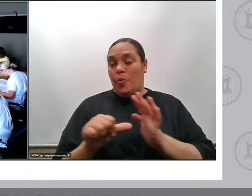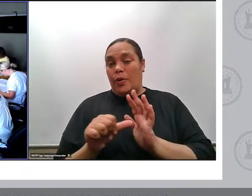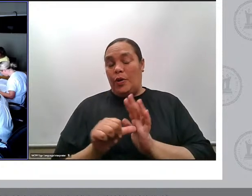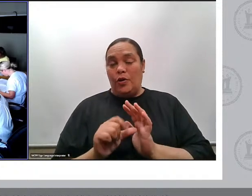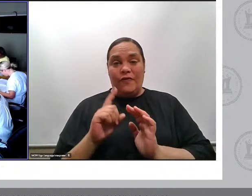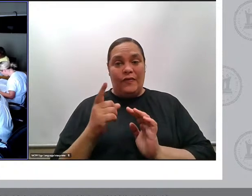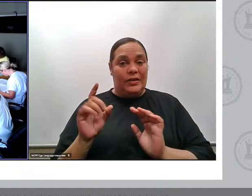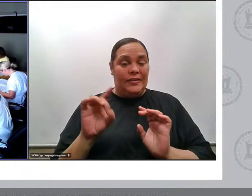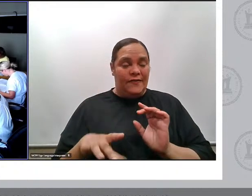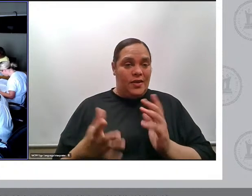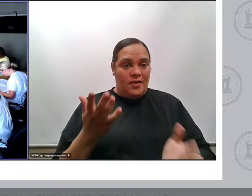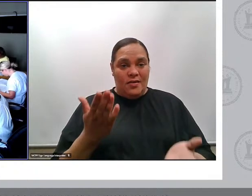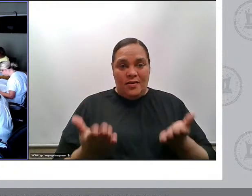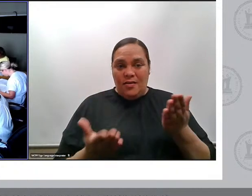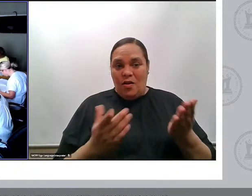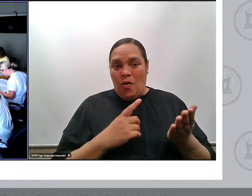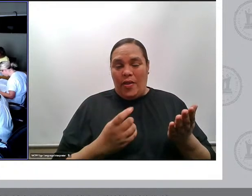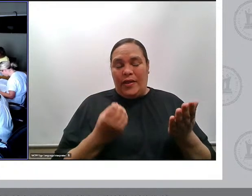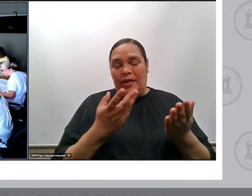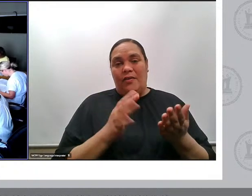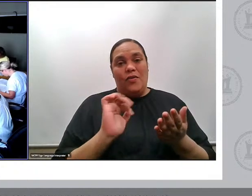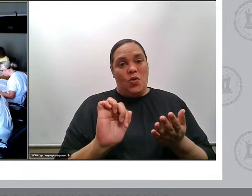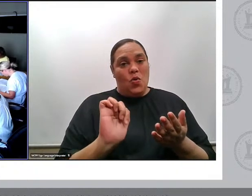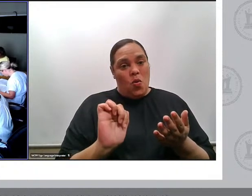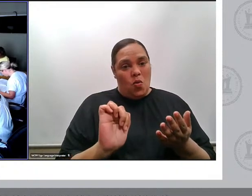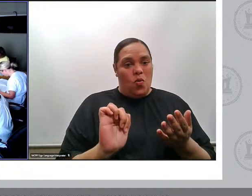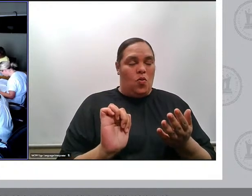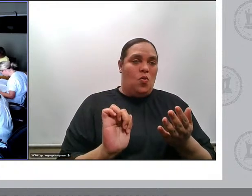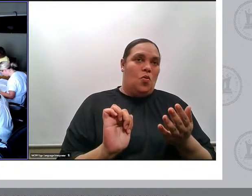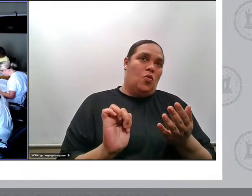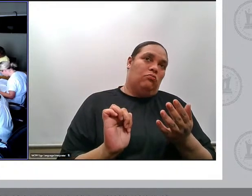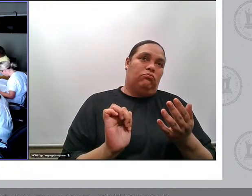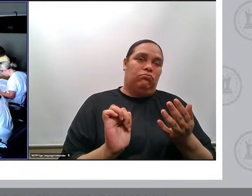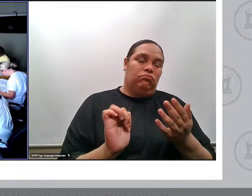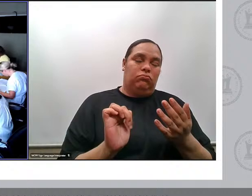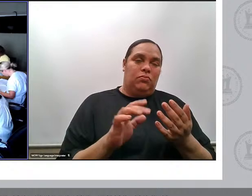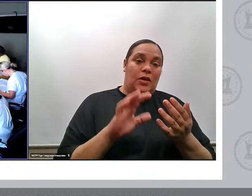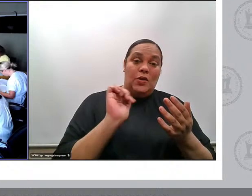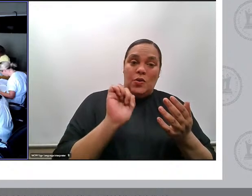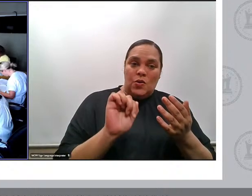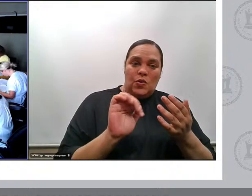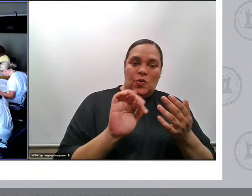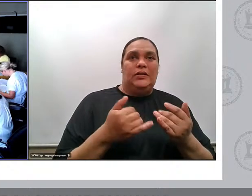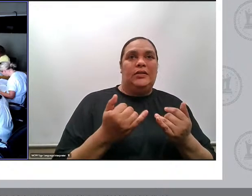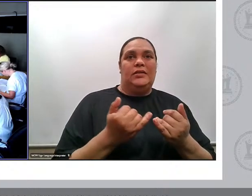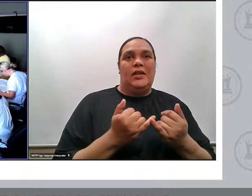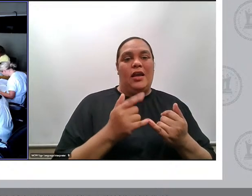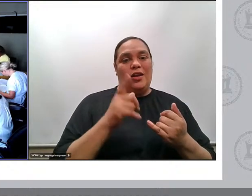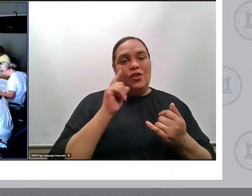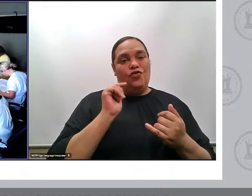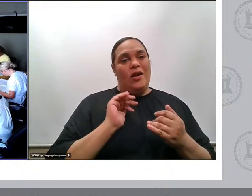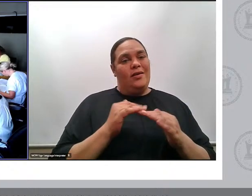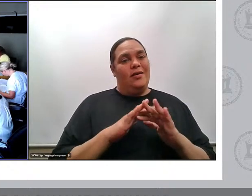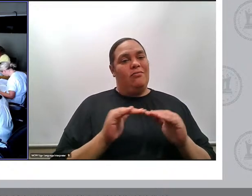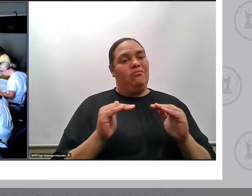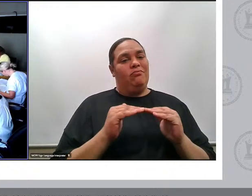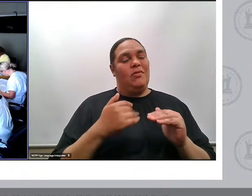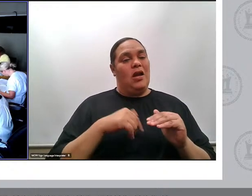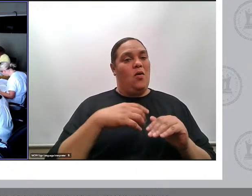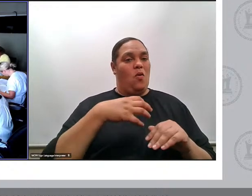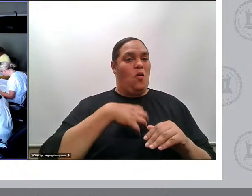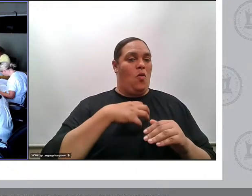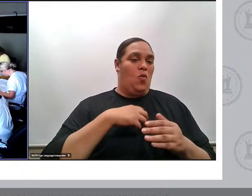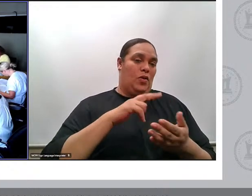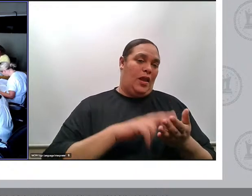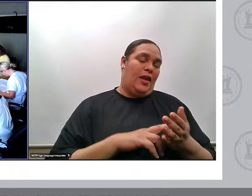prioritize, given that yours is actually the gender according to our own